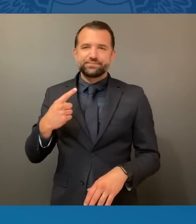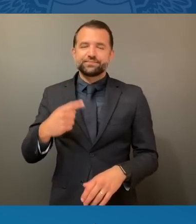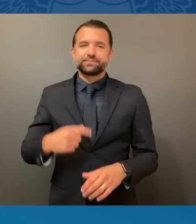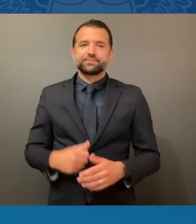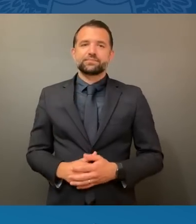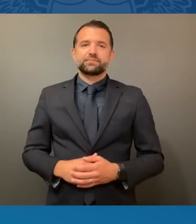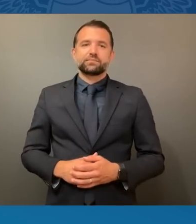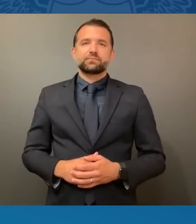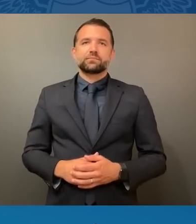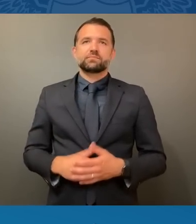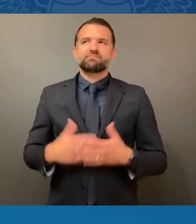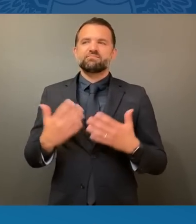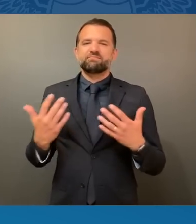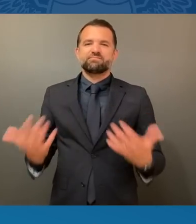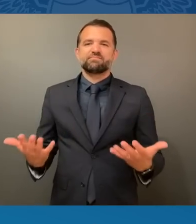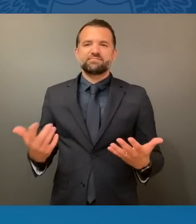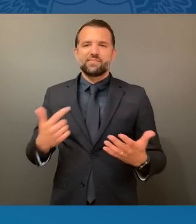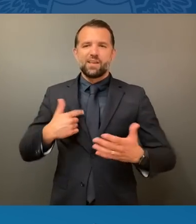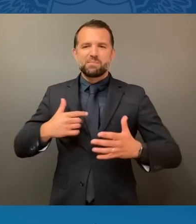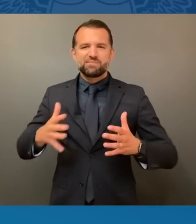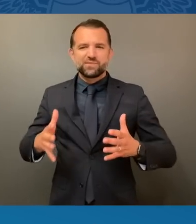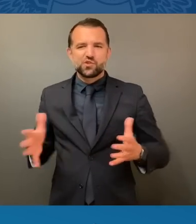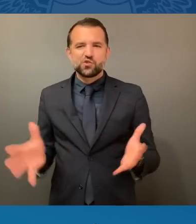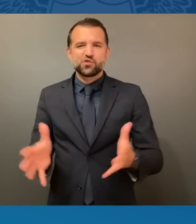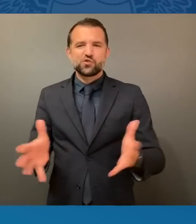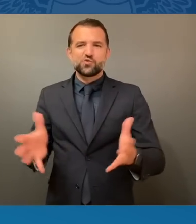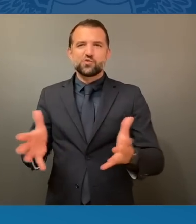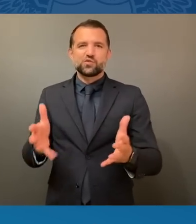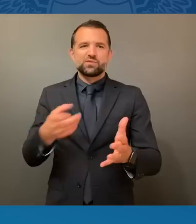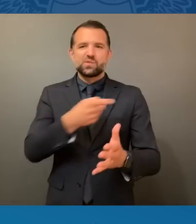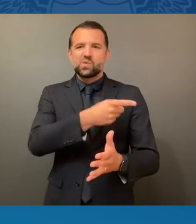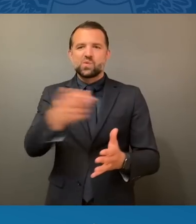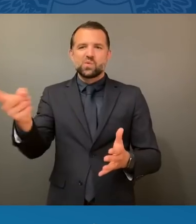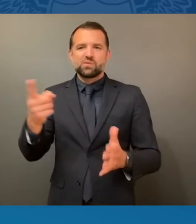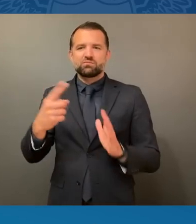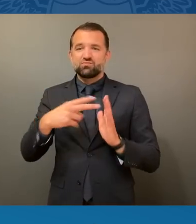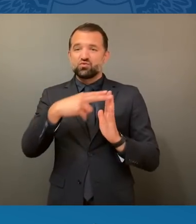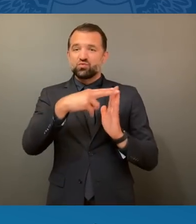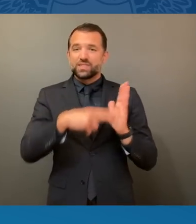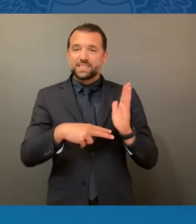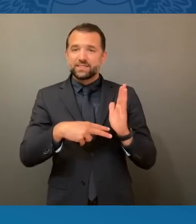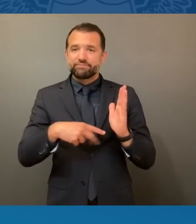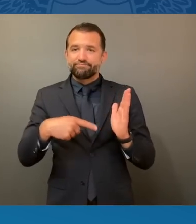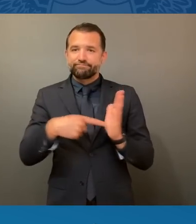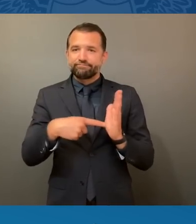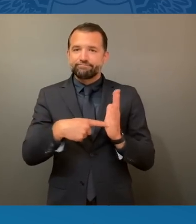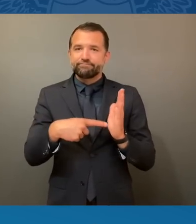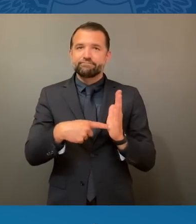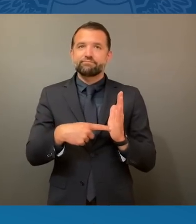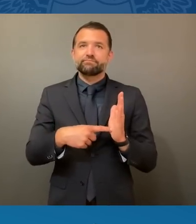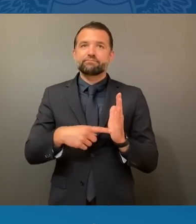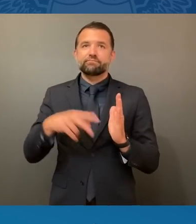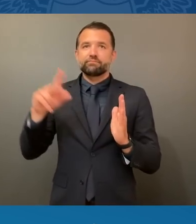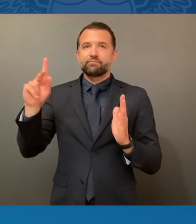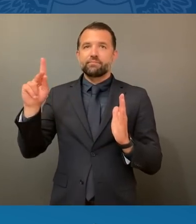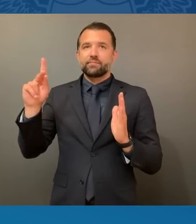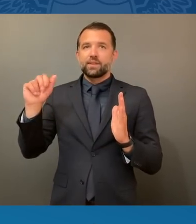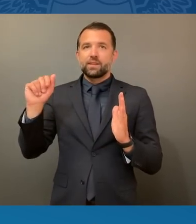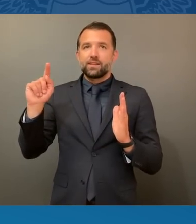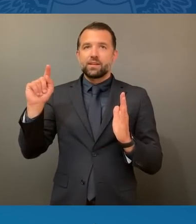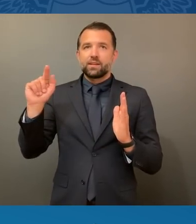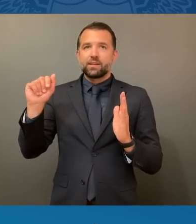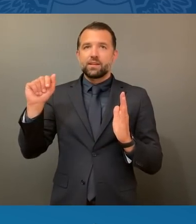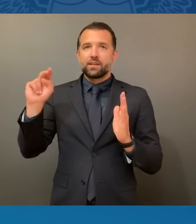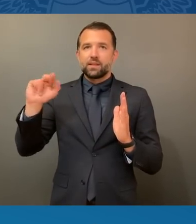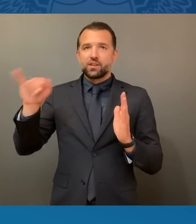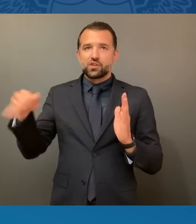I encourage everyone, by the way, to read the dissenting opinion of Justice Ketanji Brown Jackson. I encourage you to